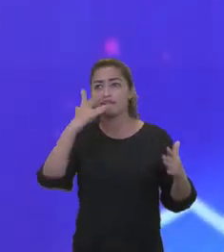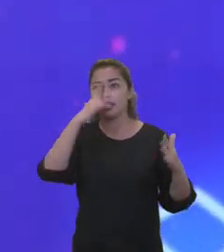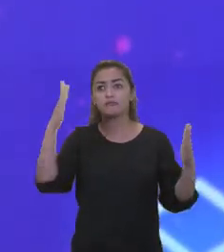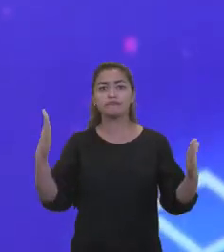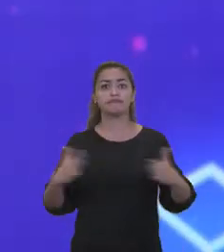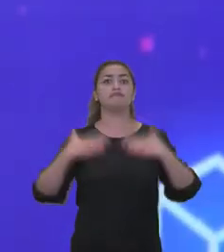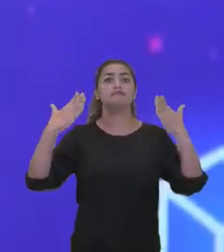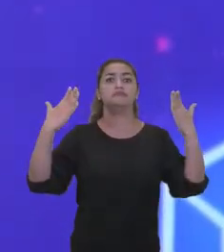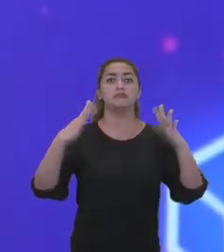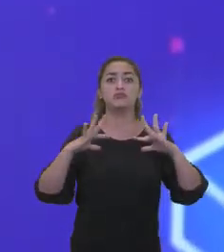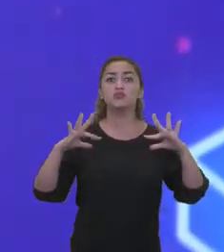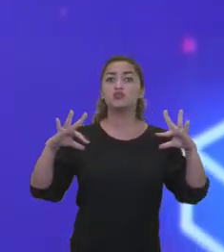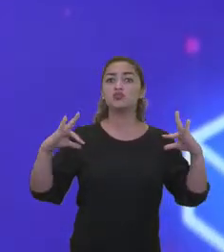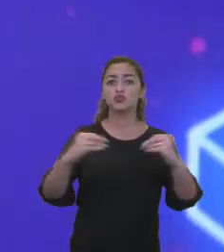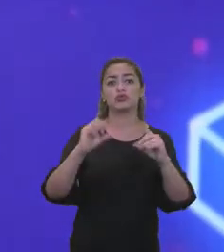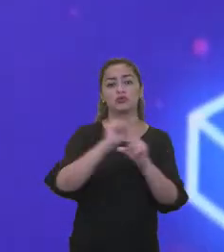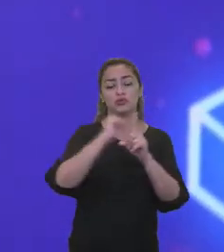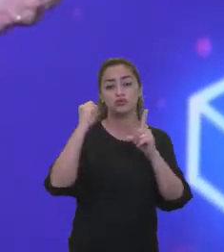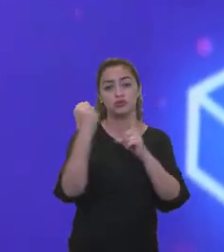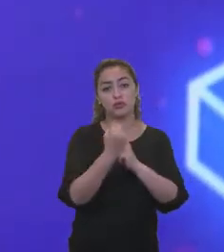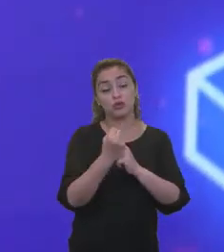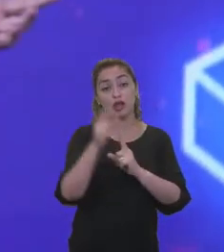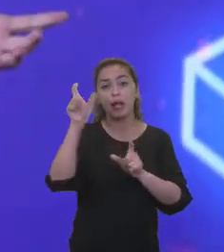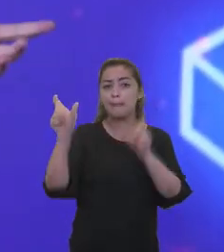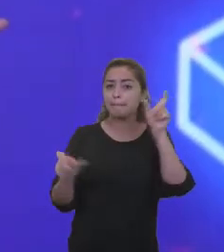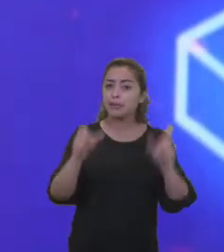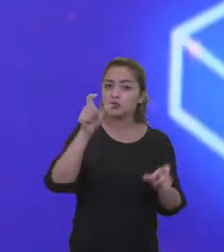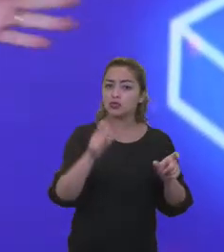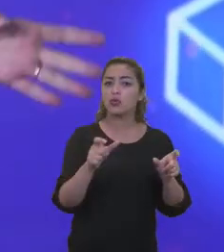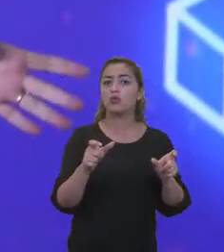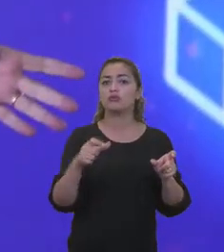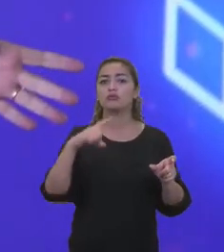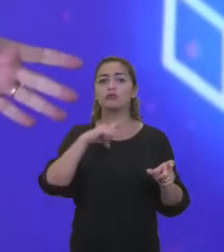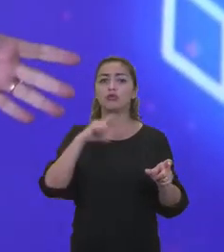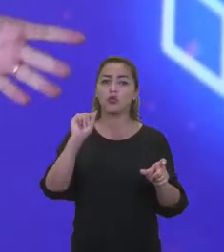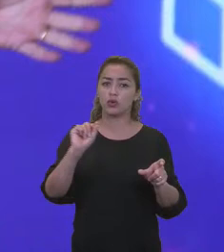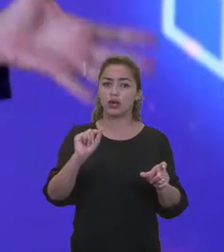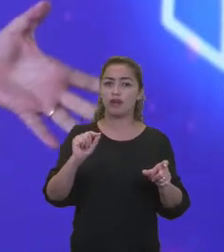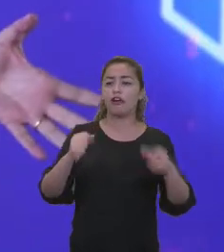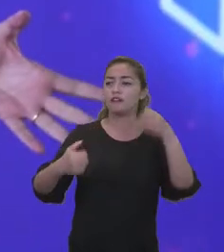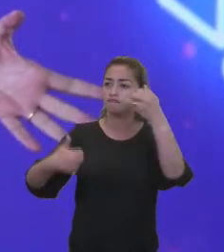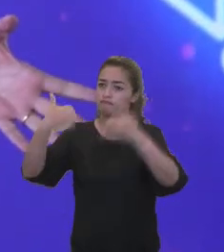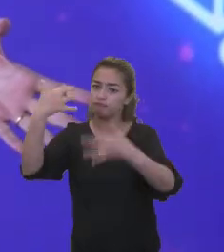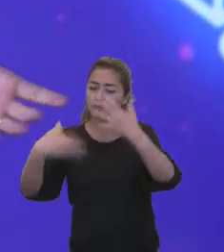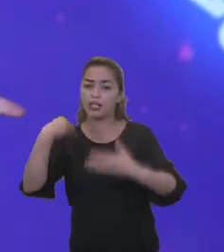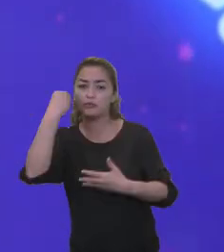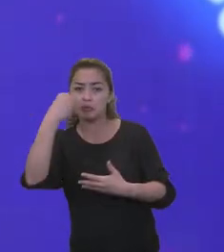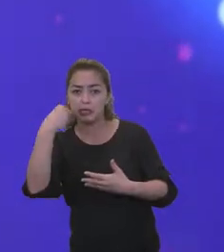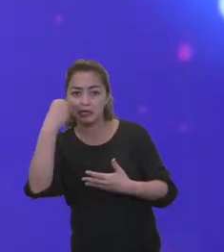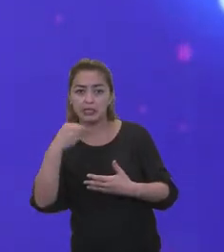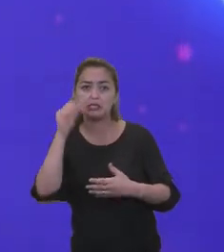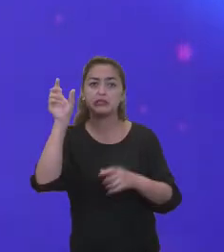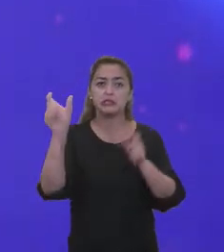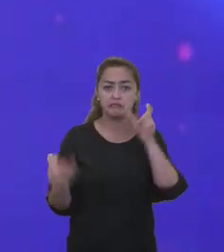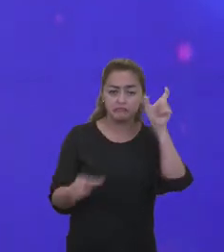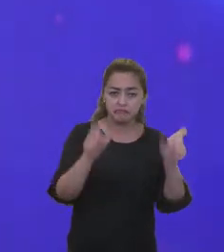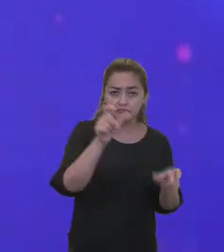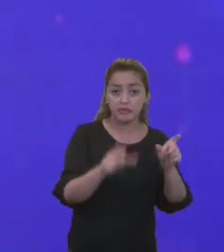life is to have a positive impact in society. So those are people that are going to be discussing with us, debating their